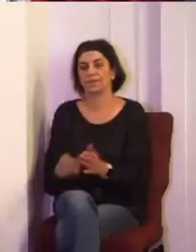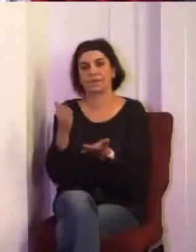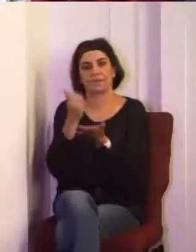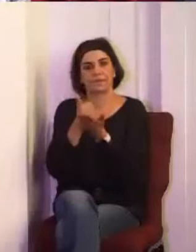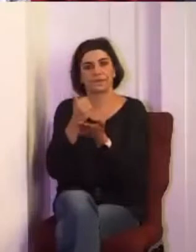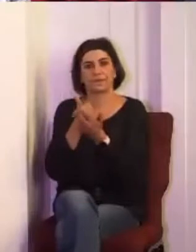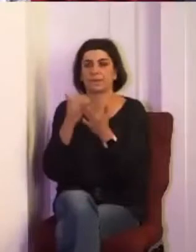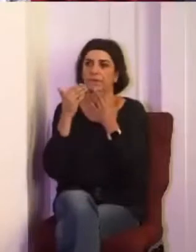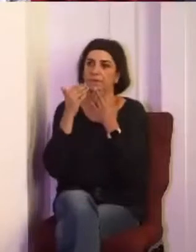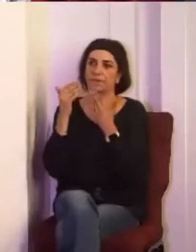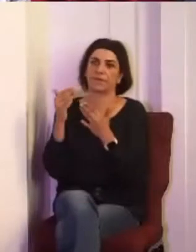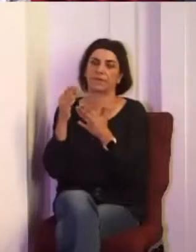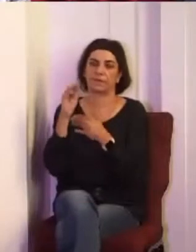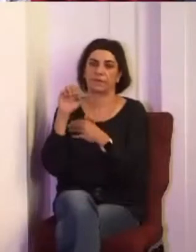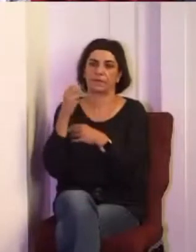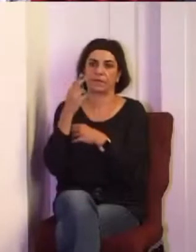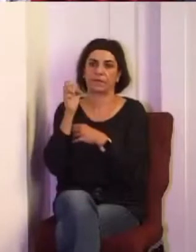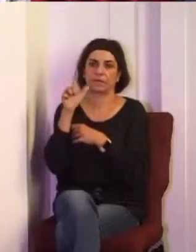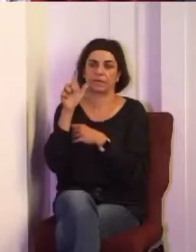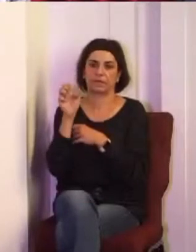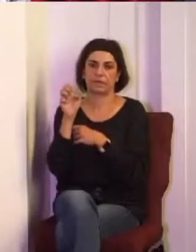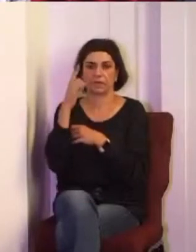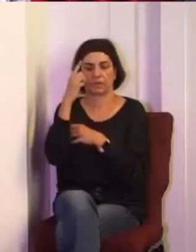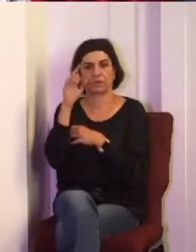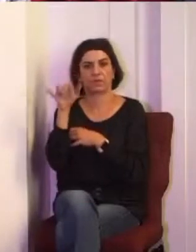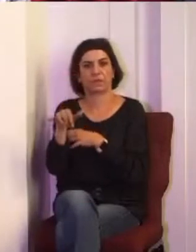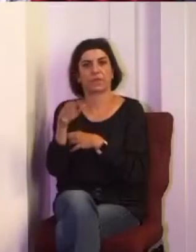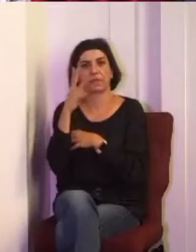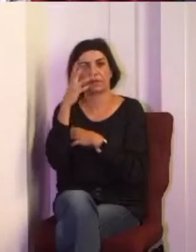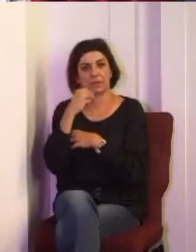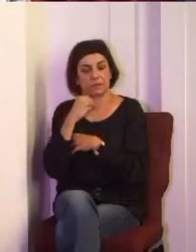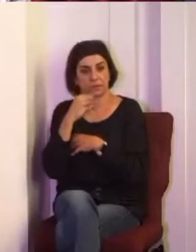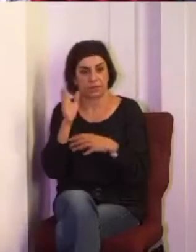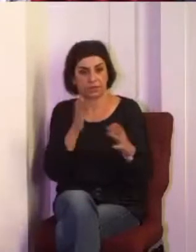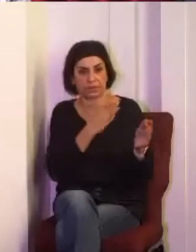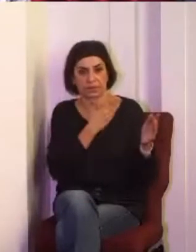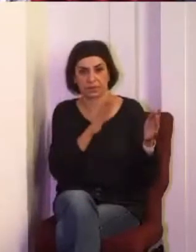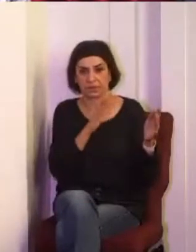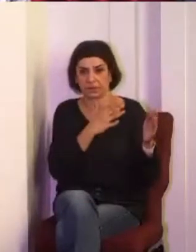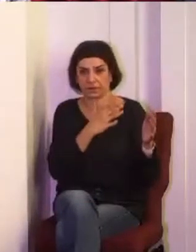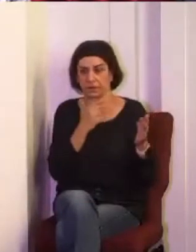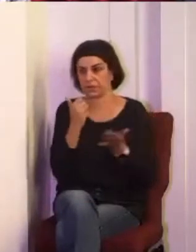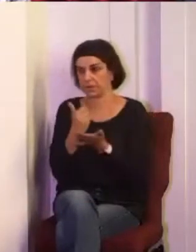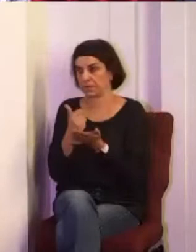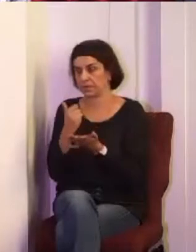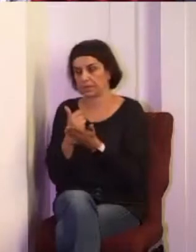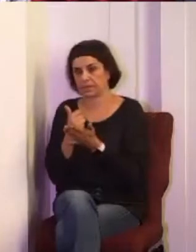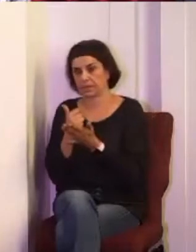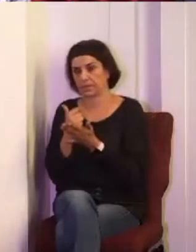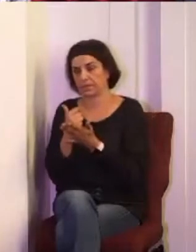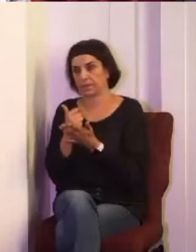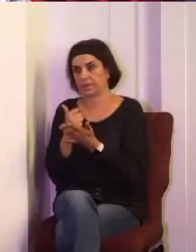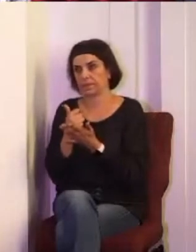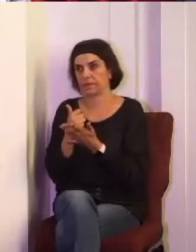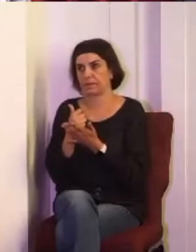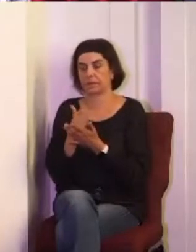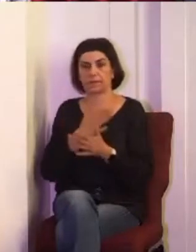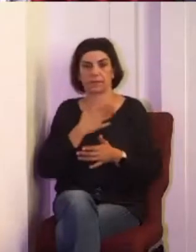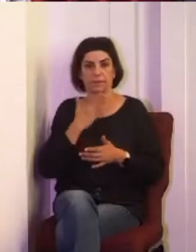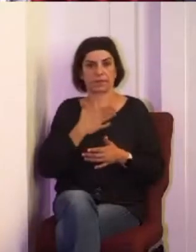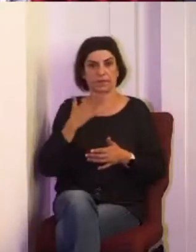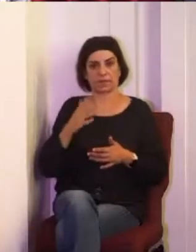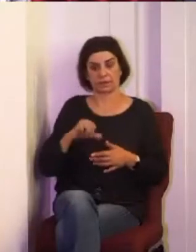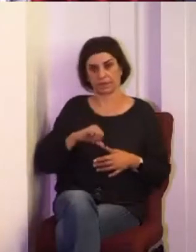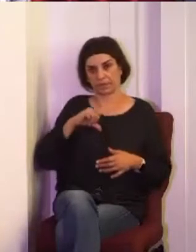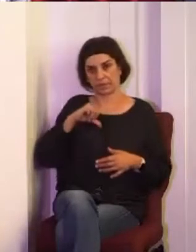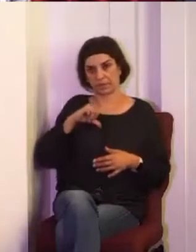Amen. Thank you, Michelle, for that beautiful song. Won't we testify, folks? Amen. First of all, I want to say happy Pride.